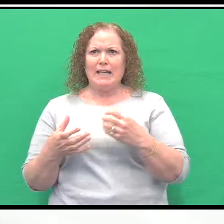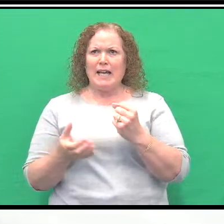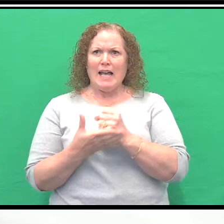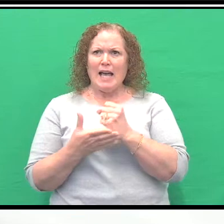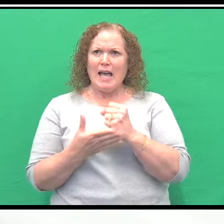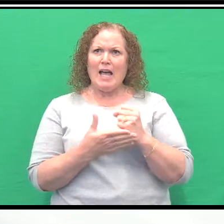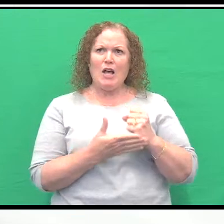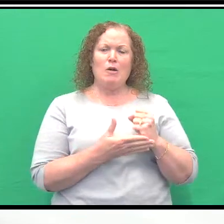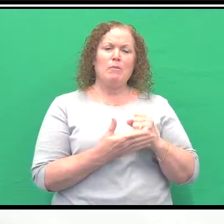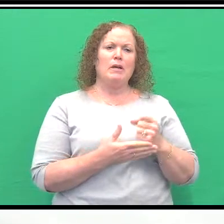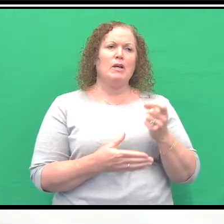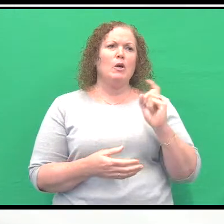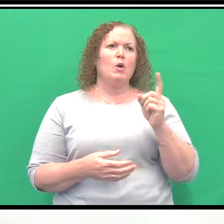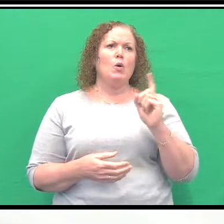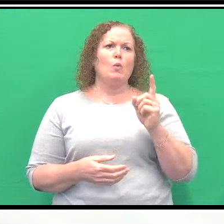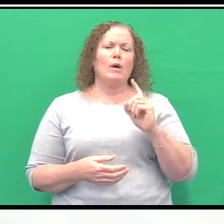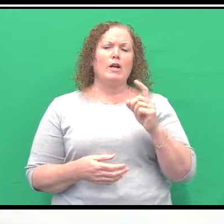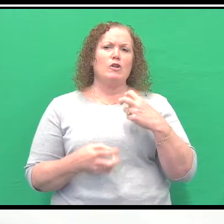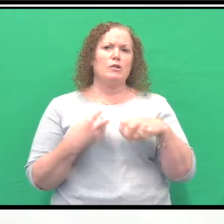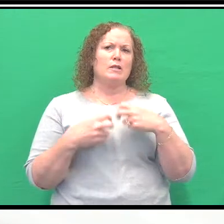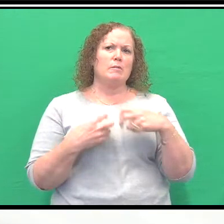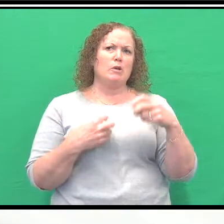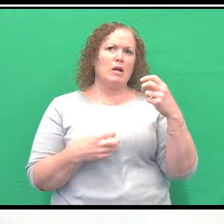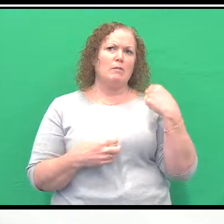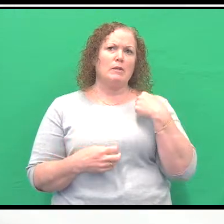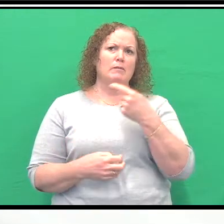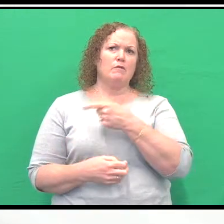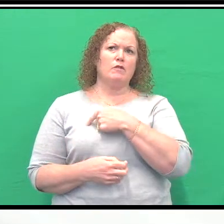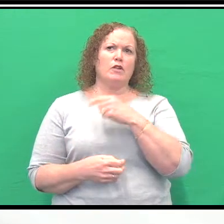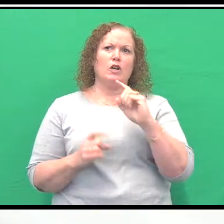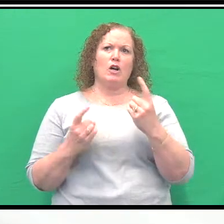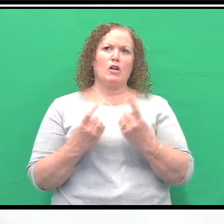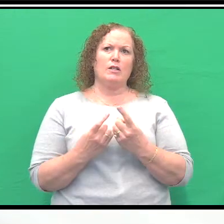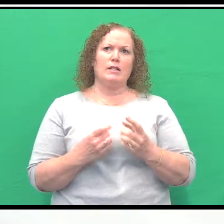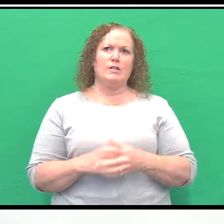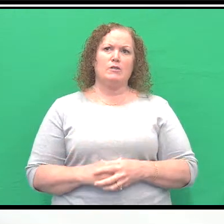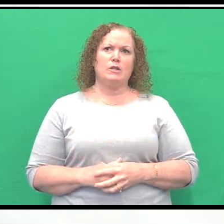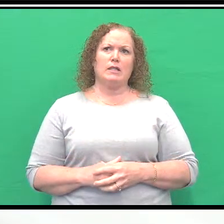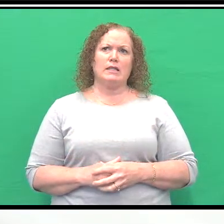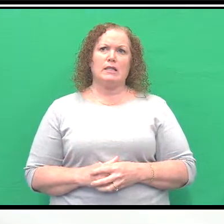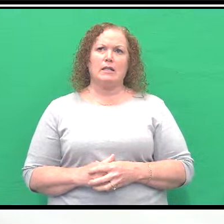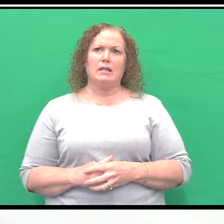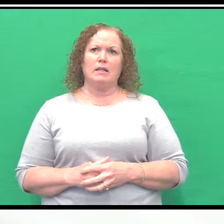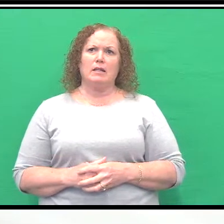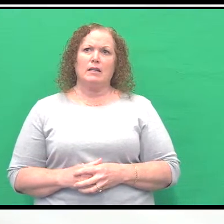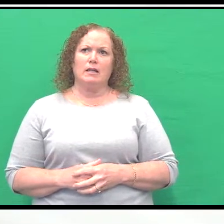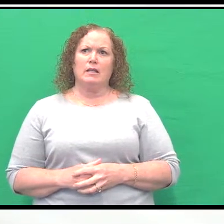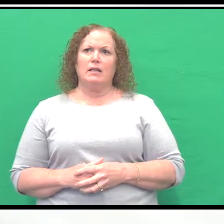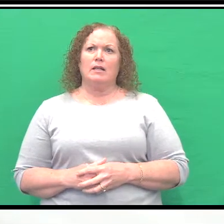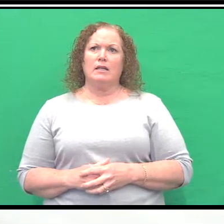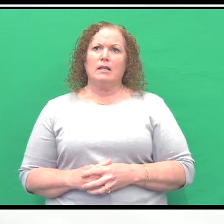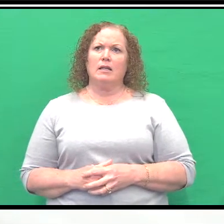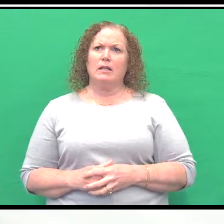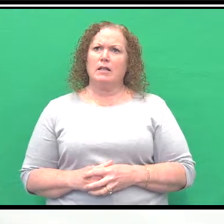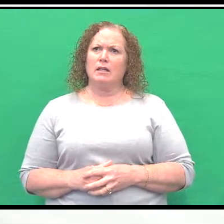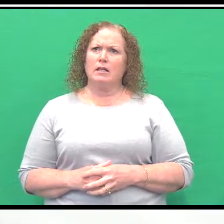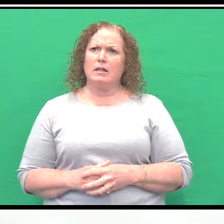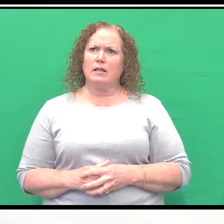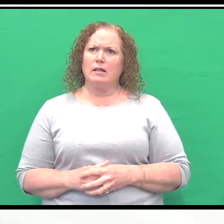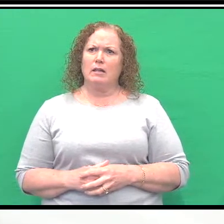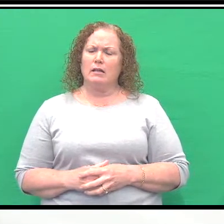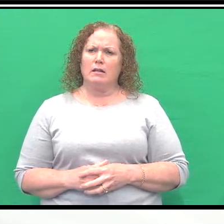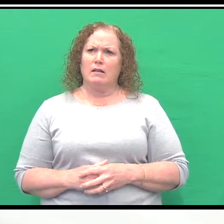lagging? Where are the problem areas, I guess? And you don't have to tell me. I just wonder if we're going through that exercise and have identified any.